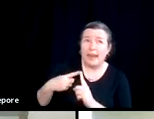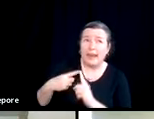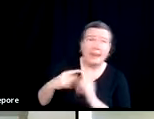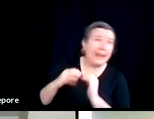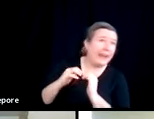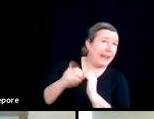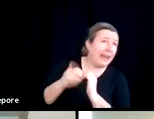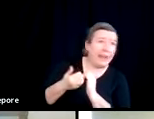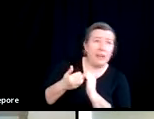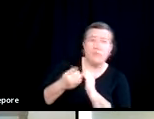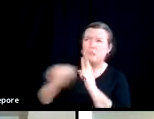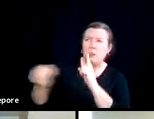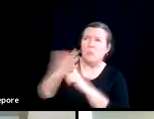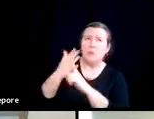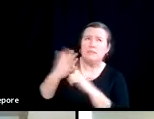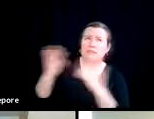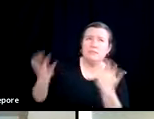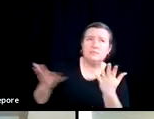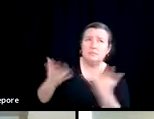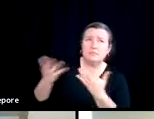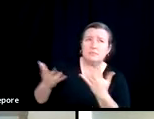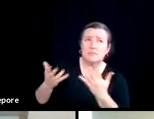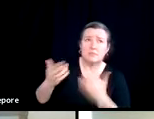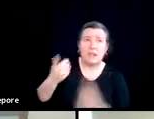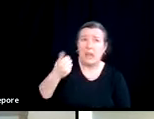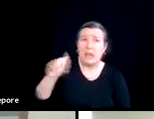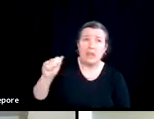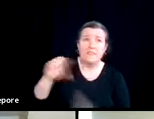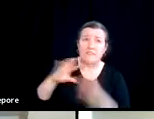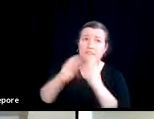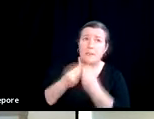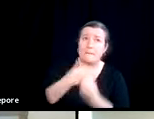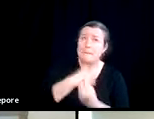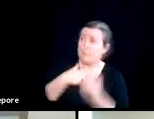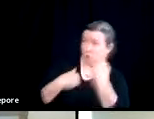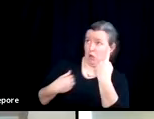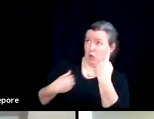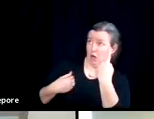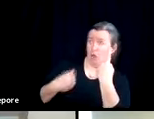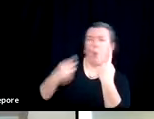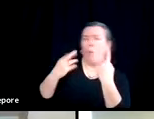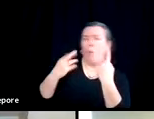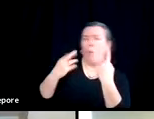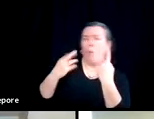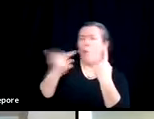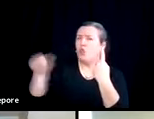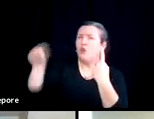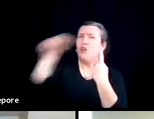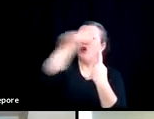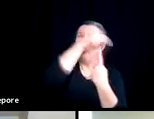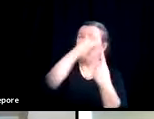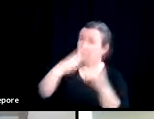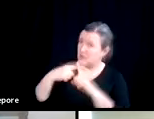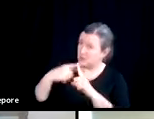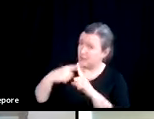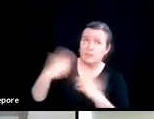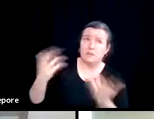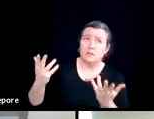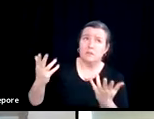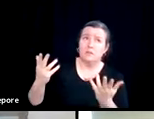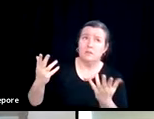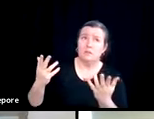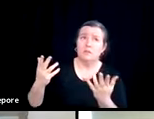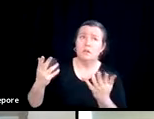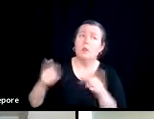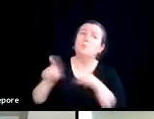about? And have any family members other than that individual tested positive? Also, this is at least the